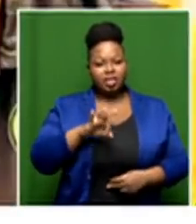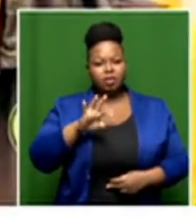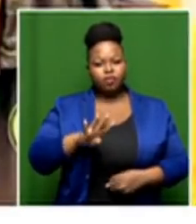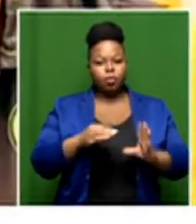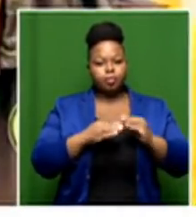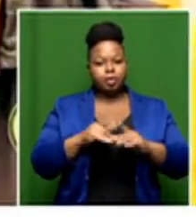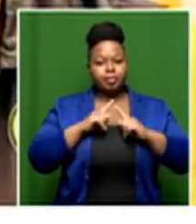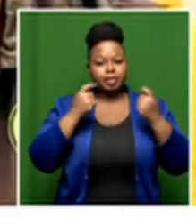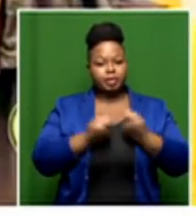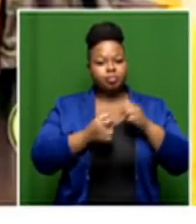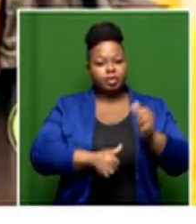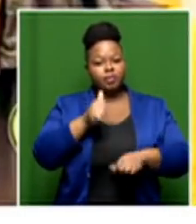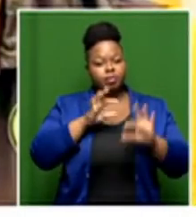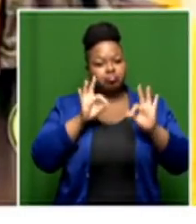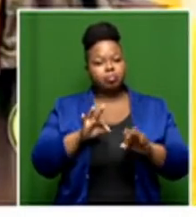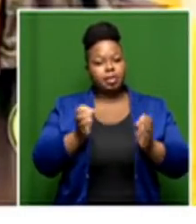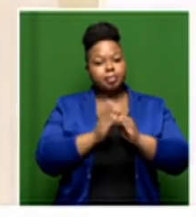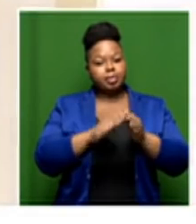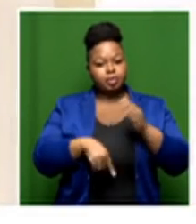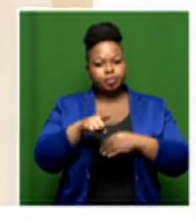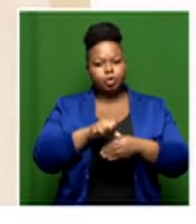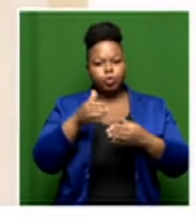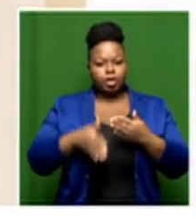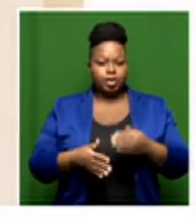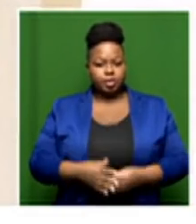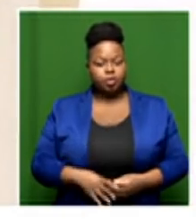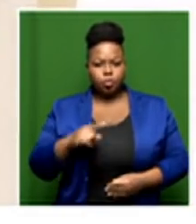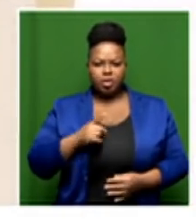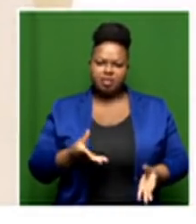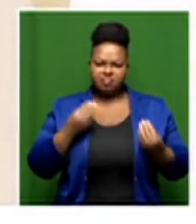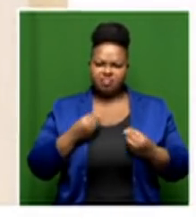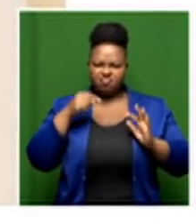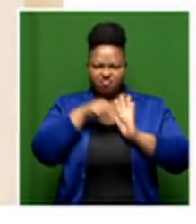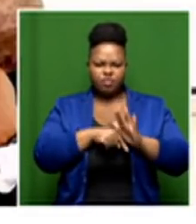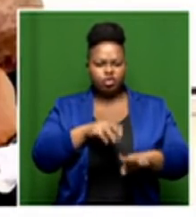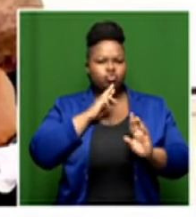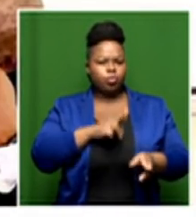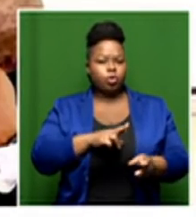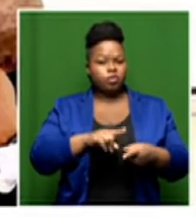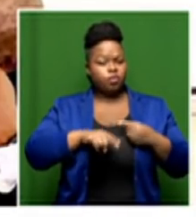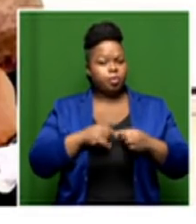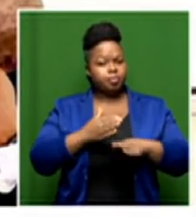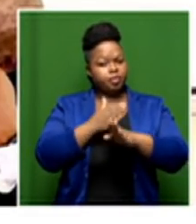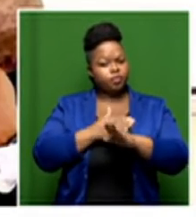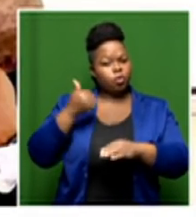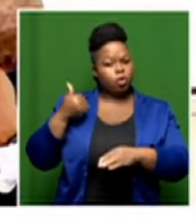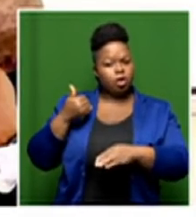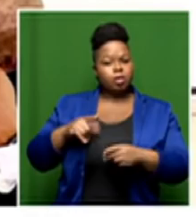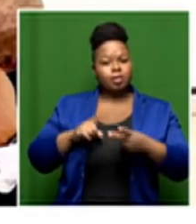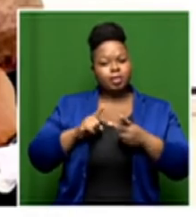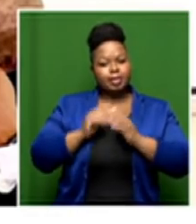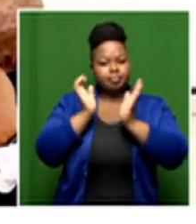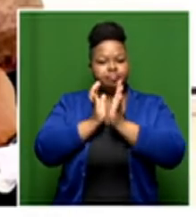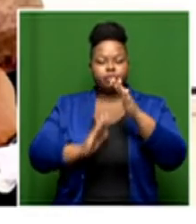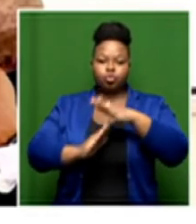34-member team held its first official meeting this weekend. Apart from receiving a diagnostic report from their predecessors, they also met